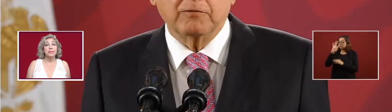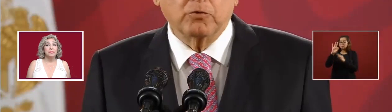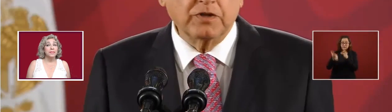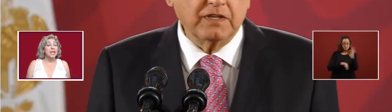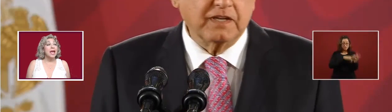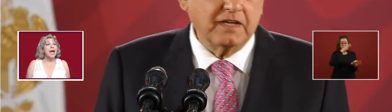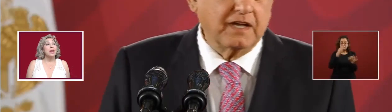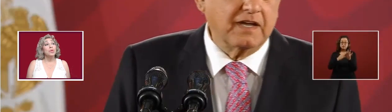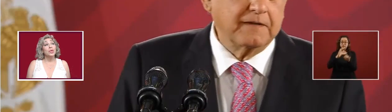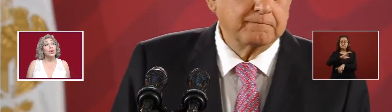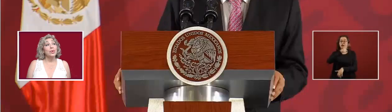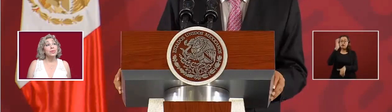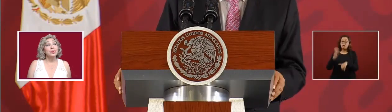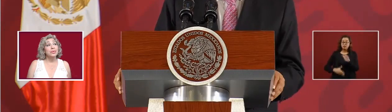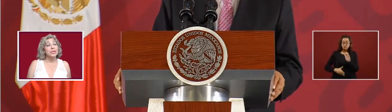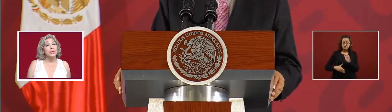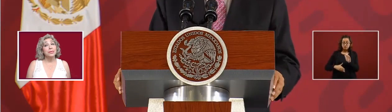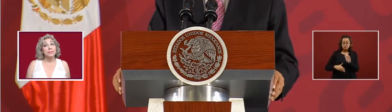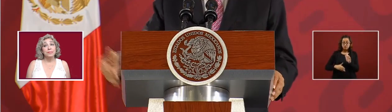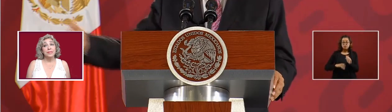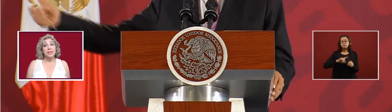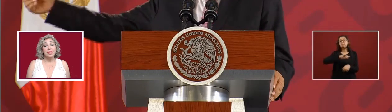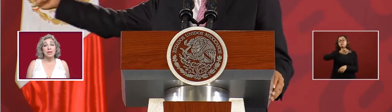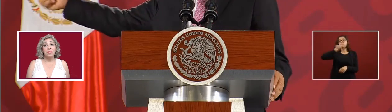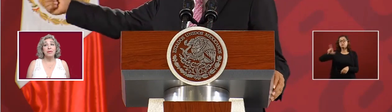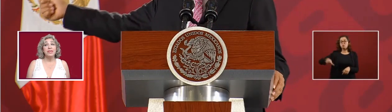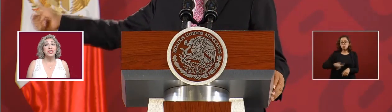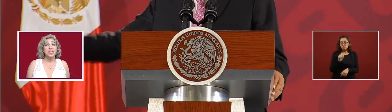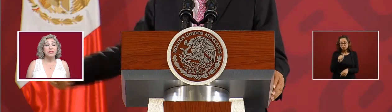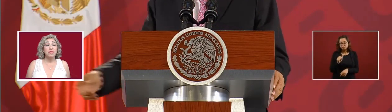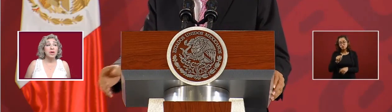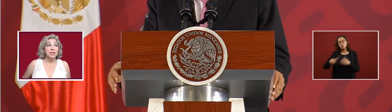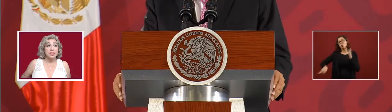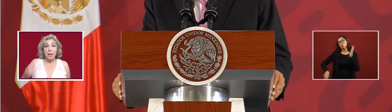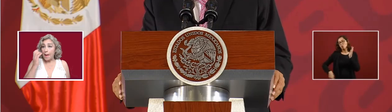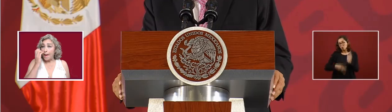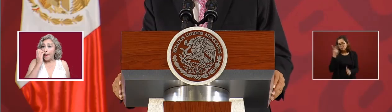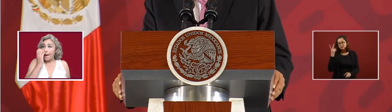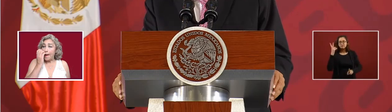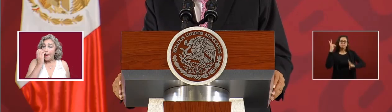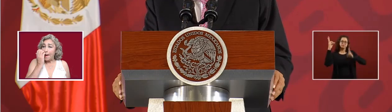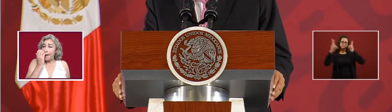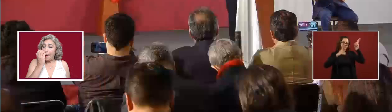tour, I will go, to, the revision of works.